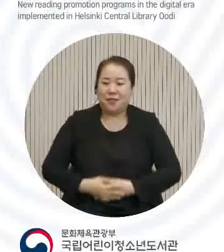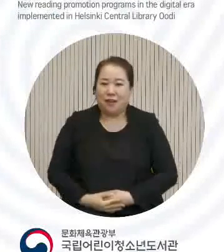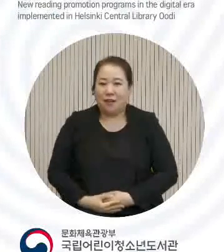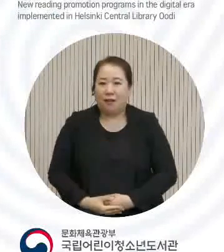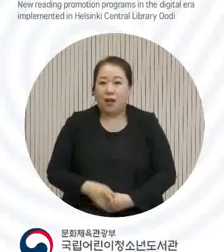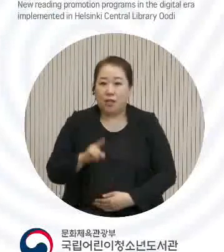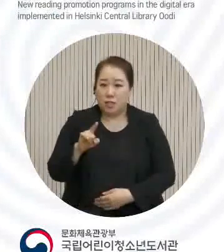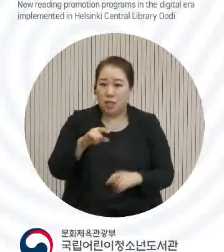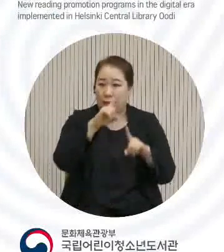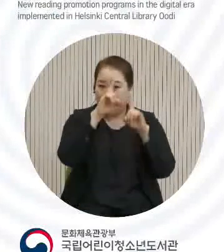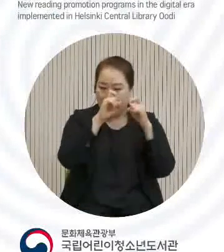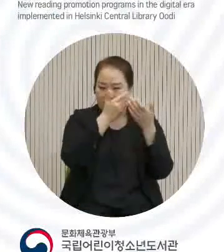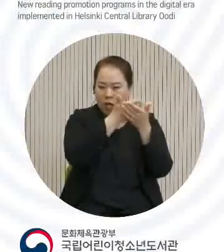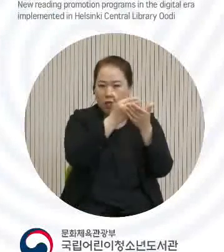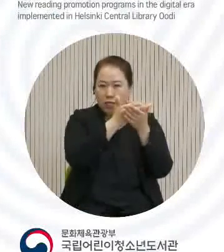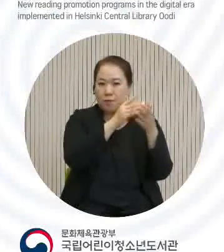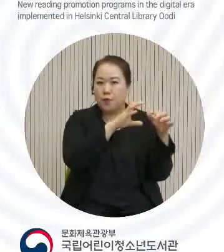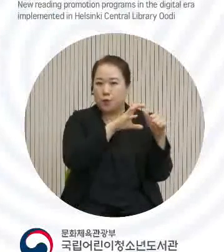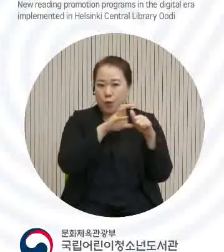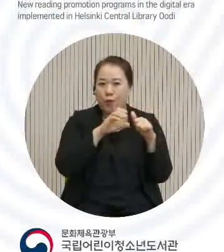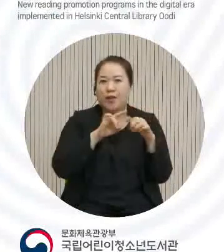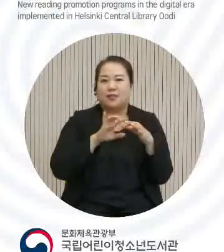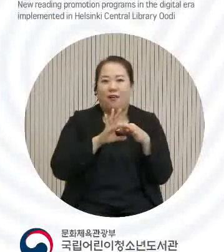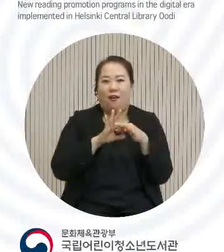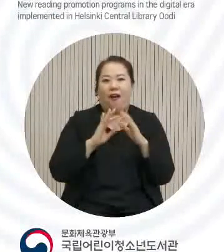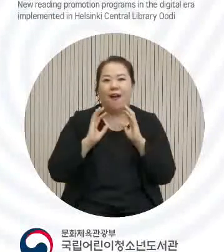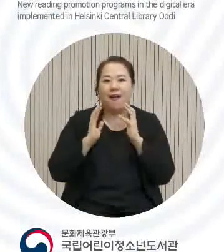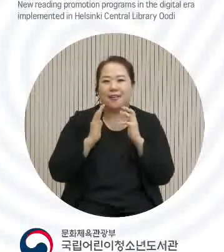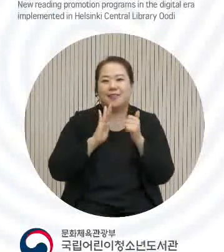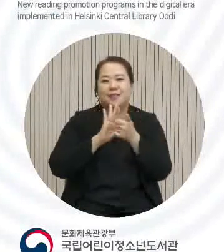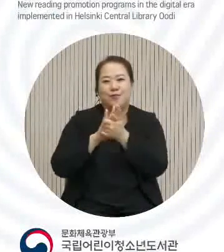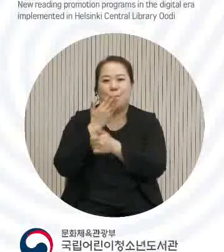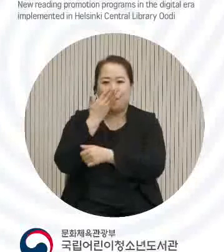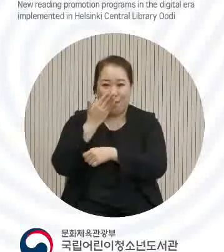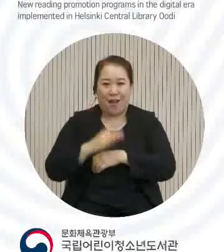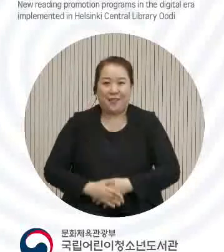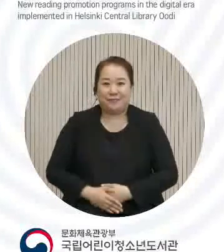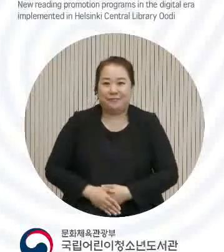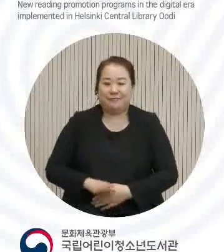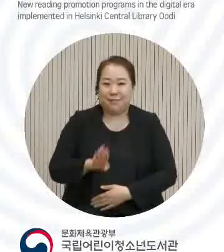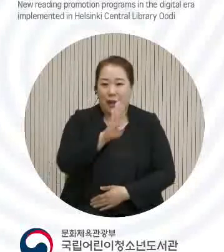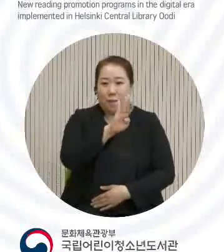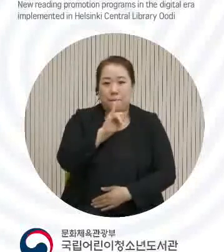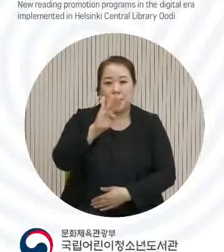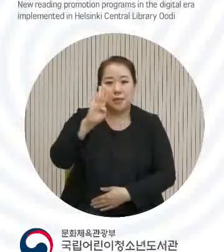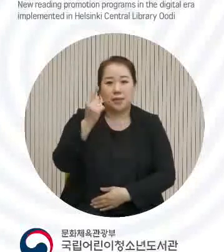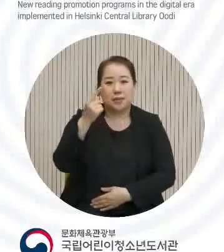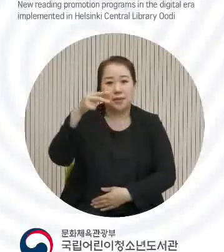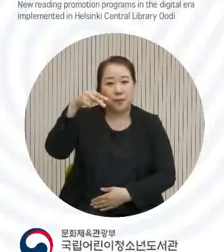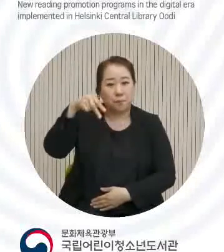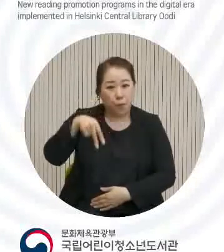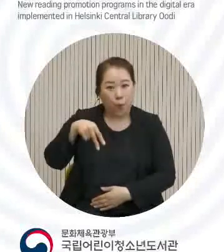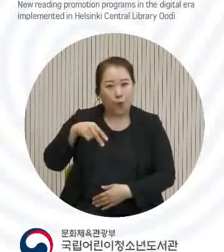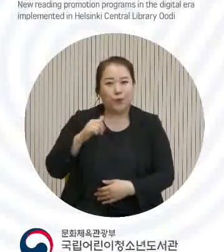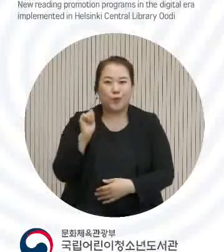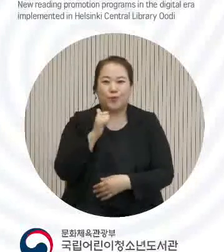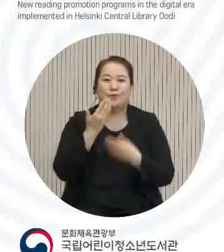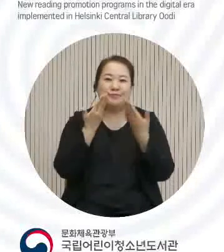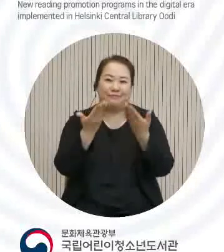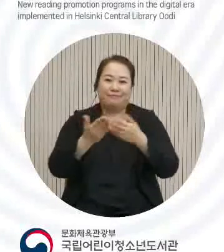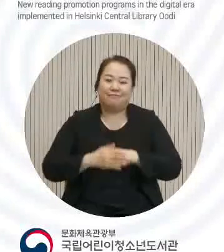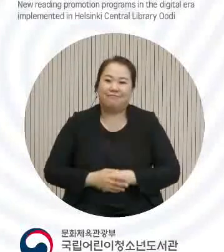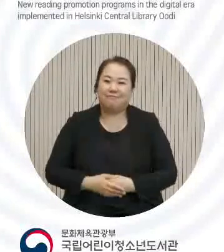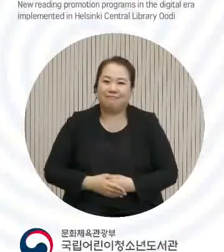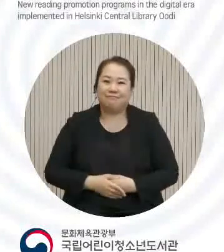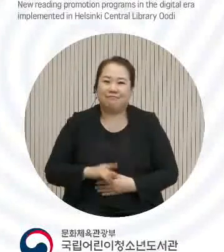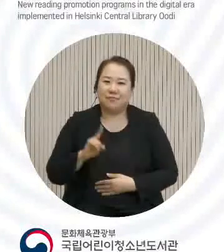coding. We introduce kids to the B-bots. They function and move basically the same way as the kid robots